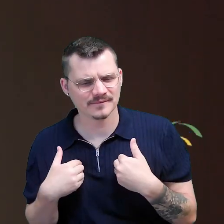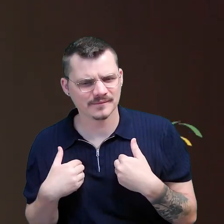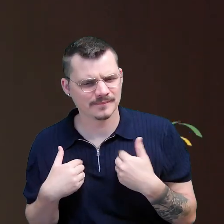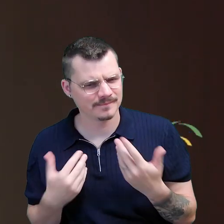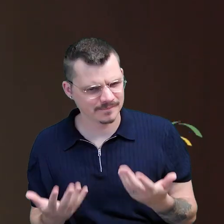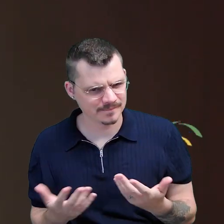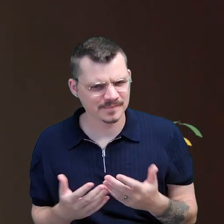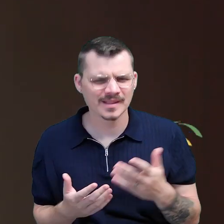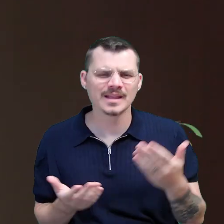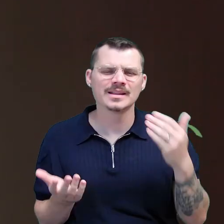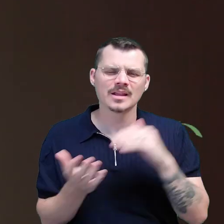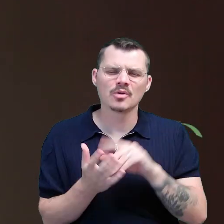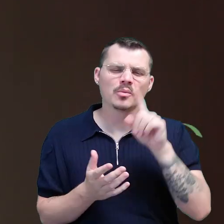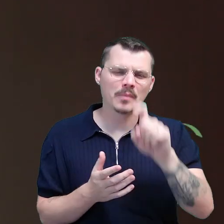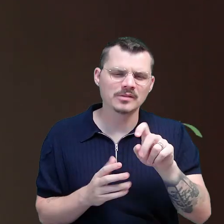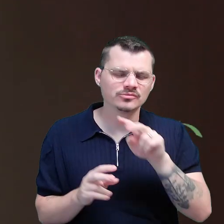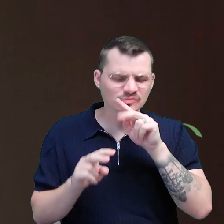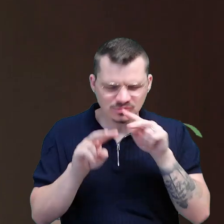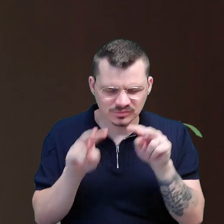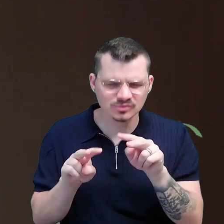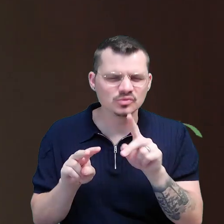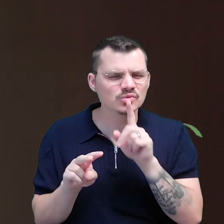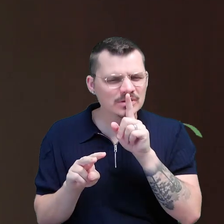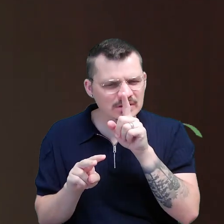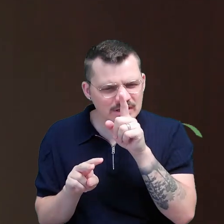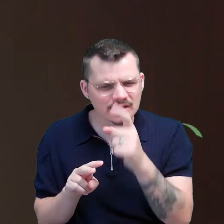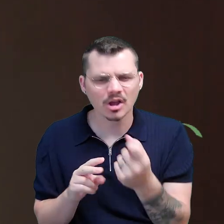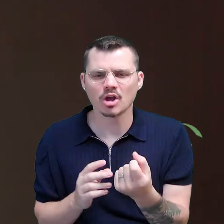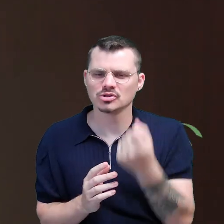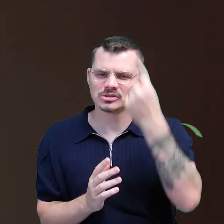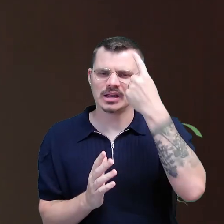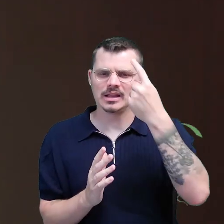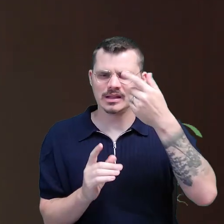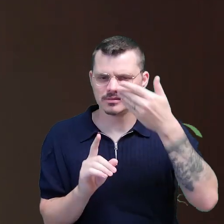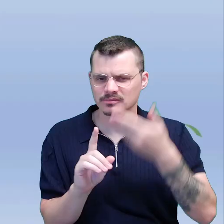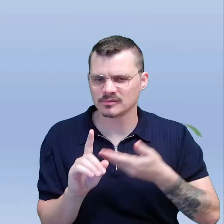So again, taking the time it takes to really, really understand.